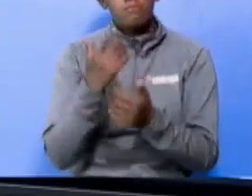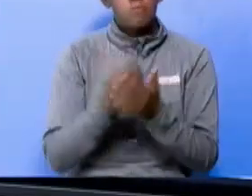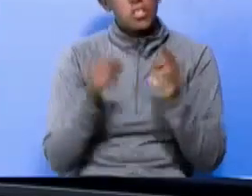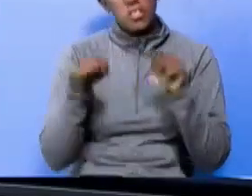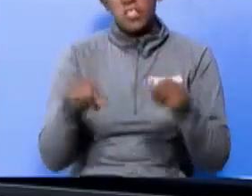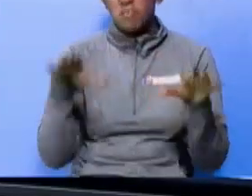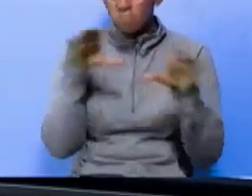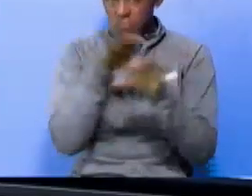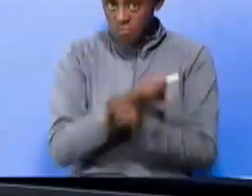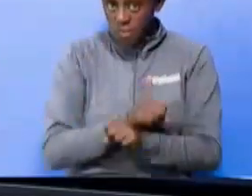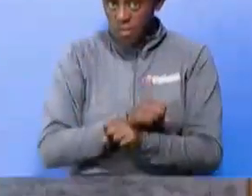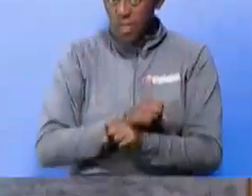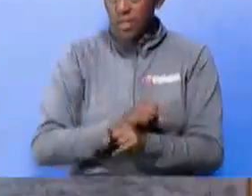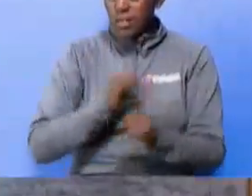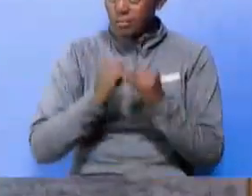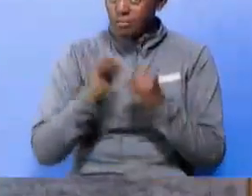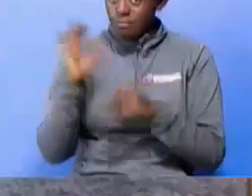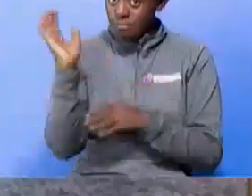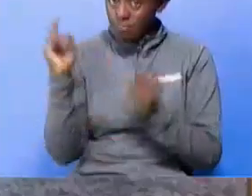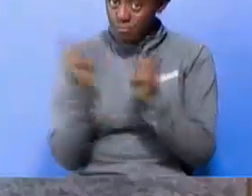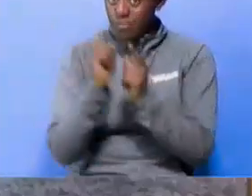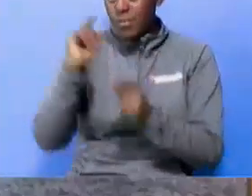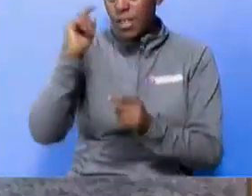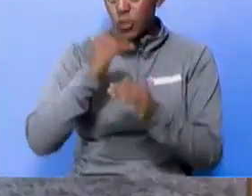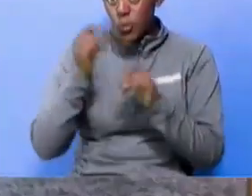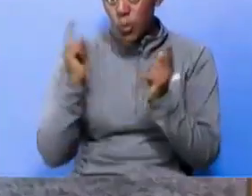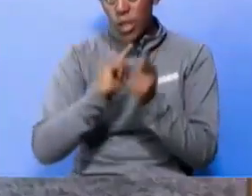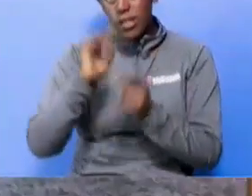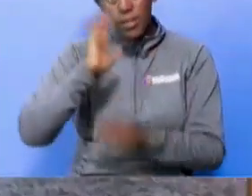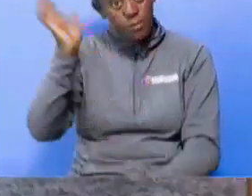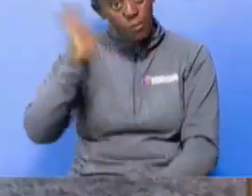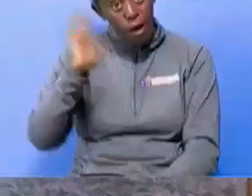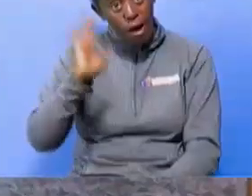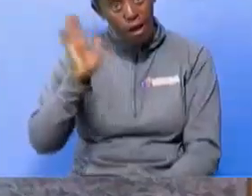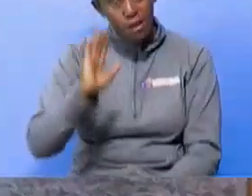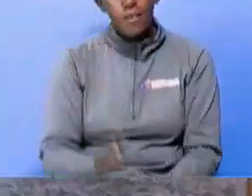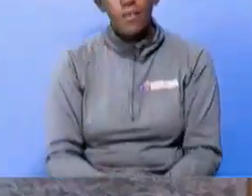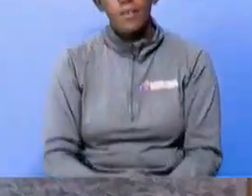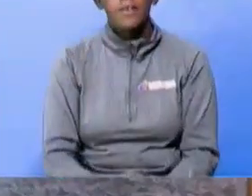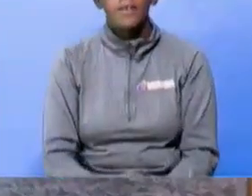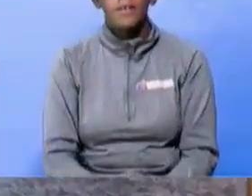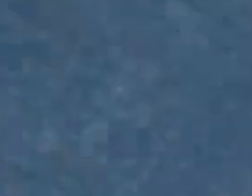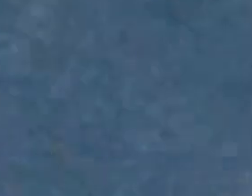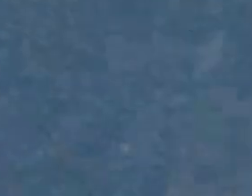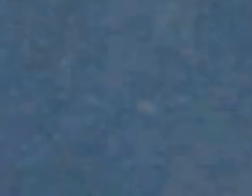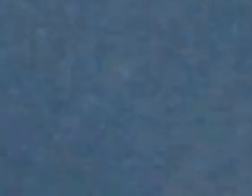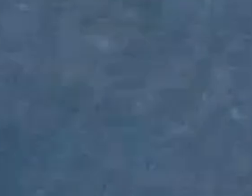today. Till we meet next week. See you. Goodbye. Goodbye.